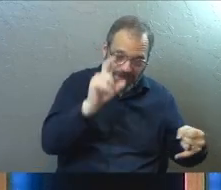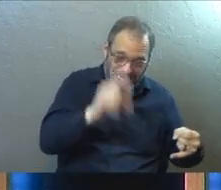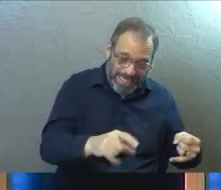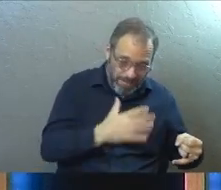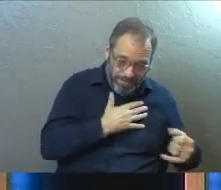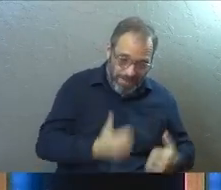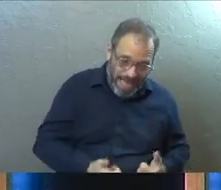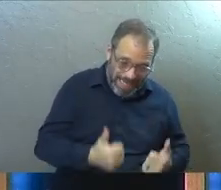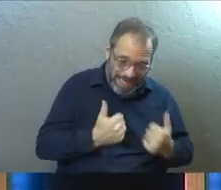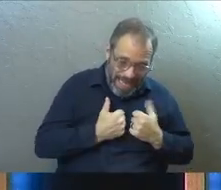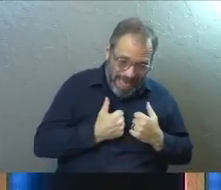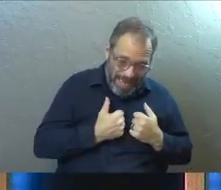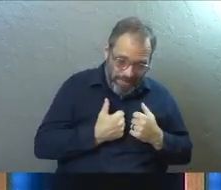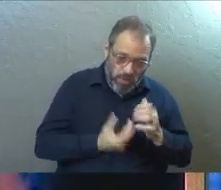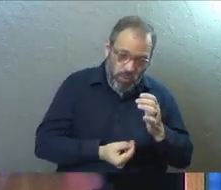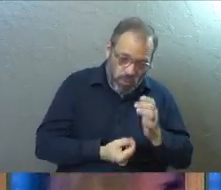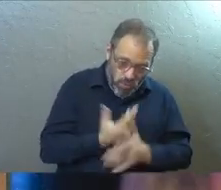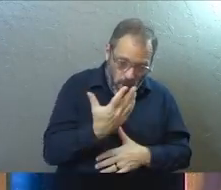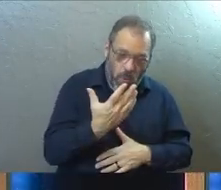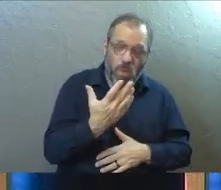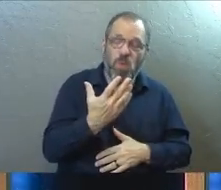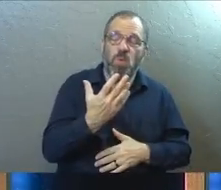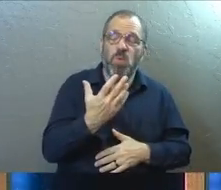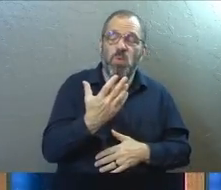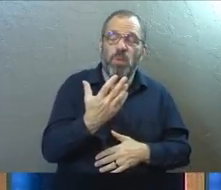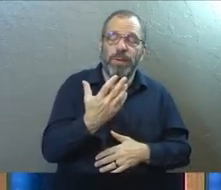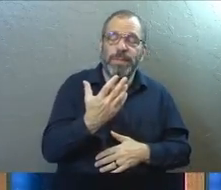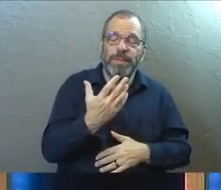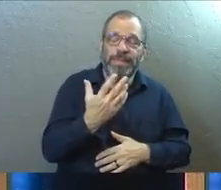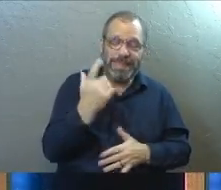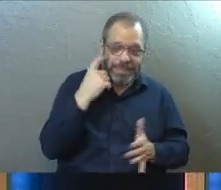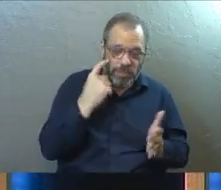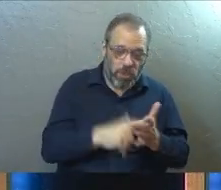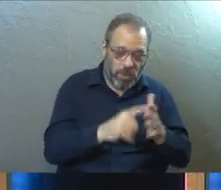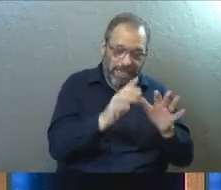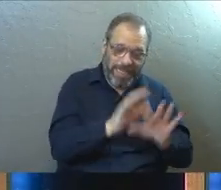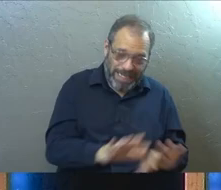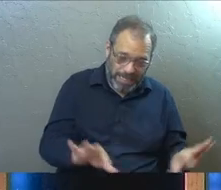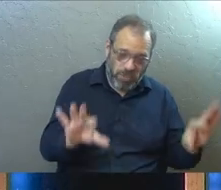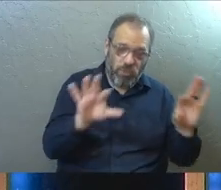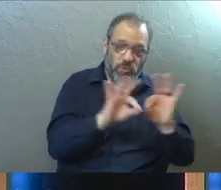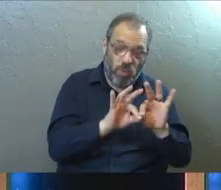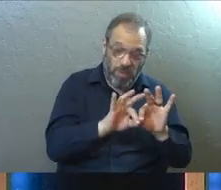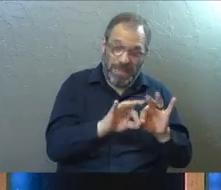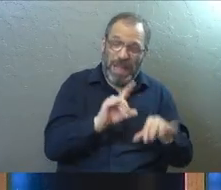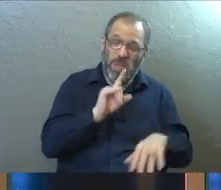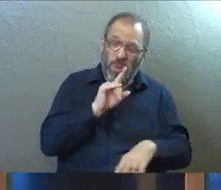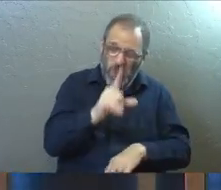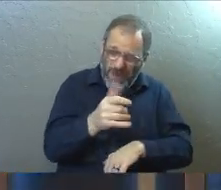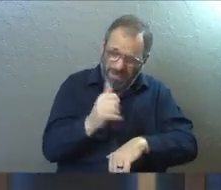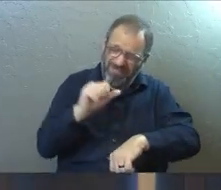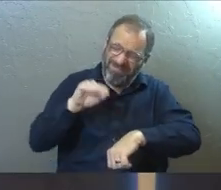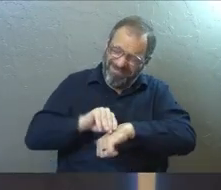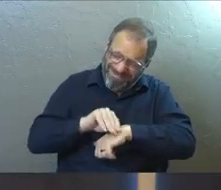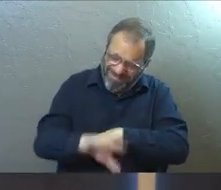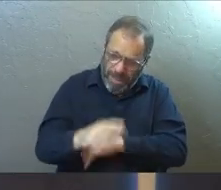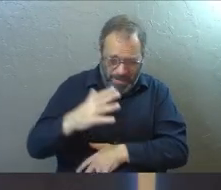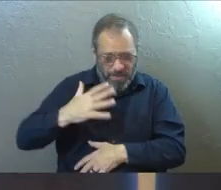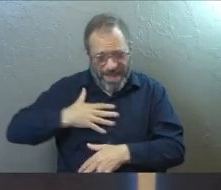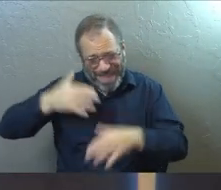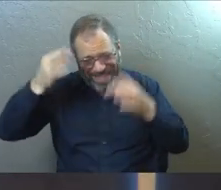God. Help us to grow in our obedience to you, to see the significance, the importance, and the real impact our choices can have,